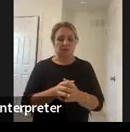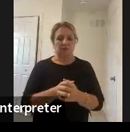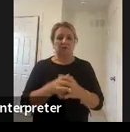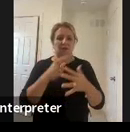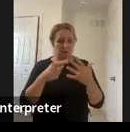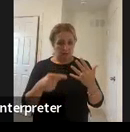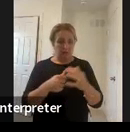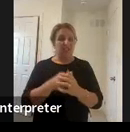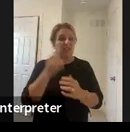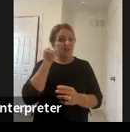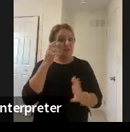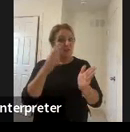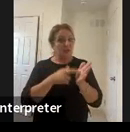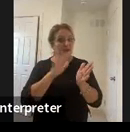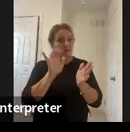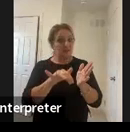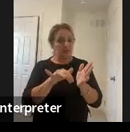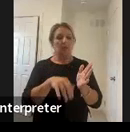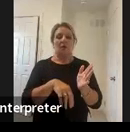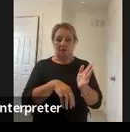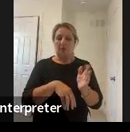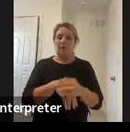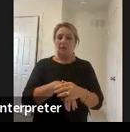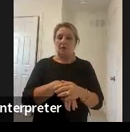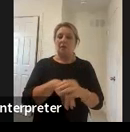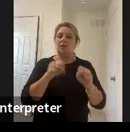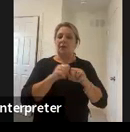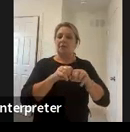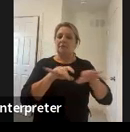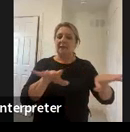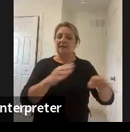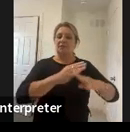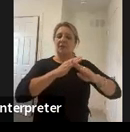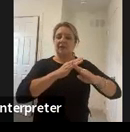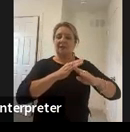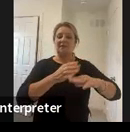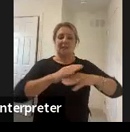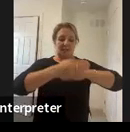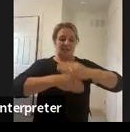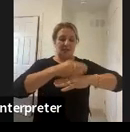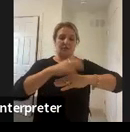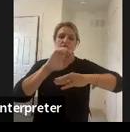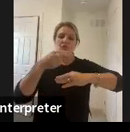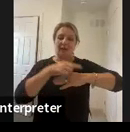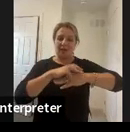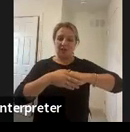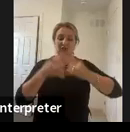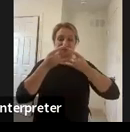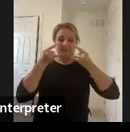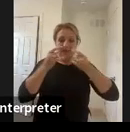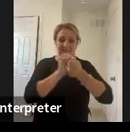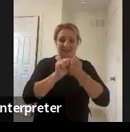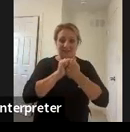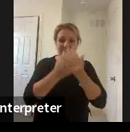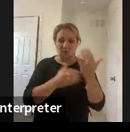When you recognize these symptoms, you can prevent passing on the infection by covering your rash and lesions, wearing a mask, washing your hands